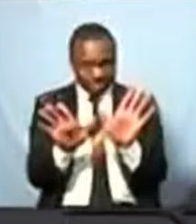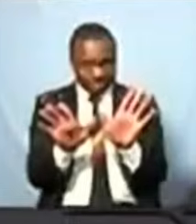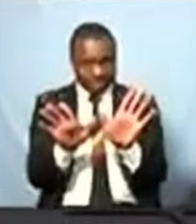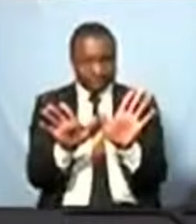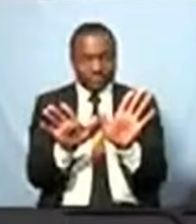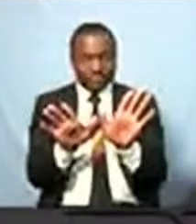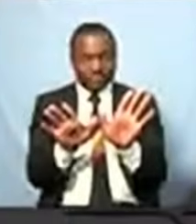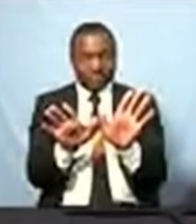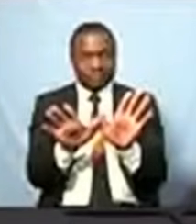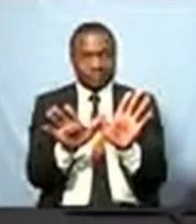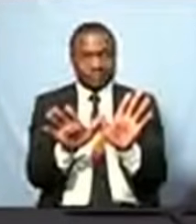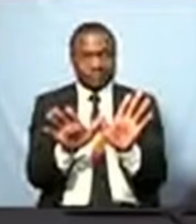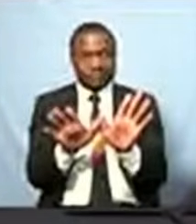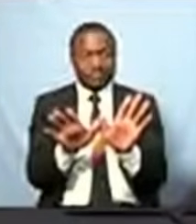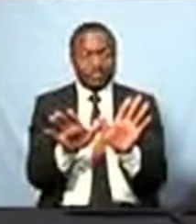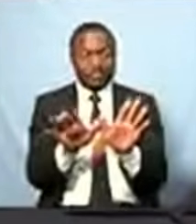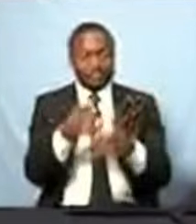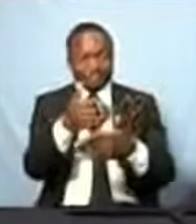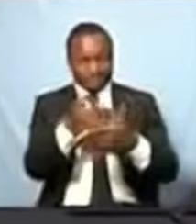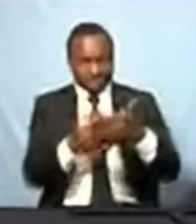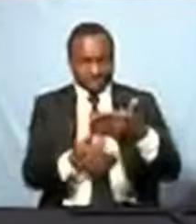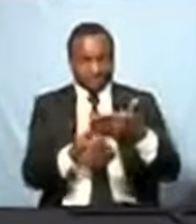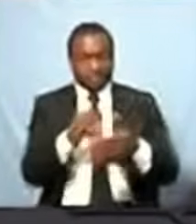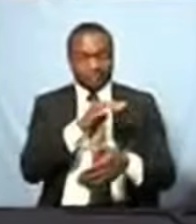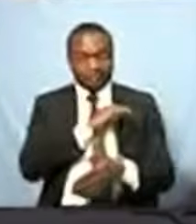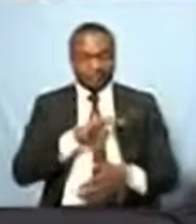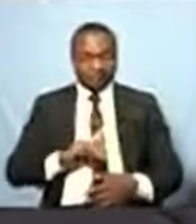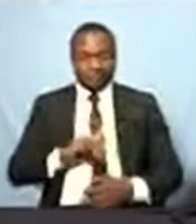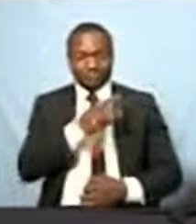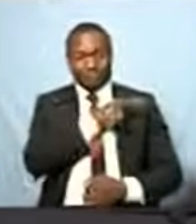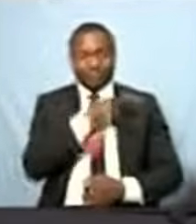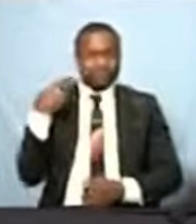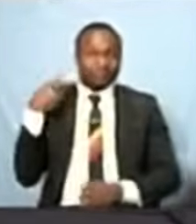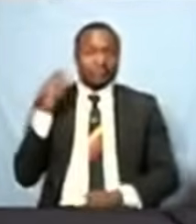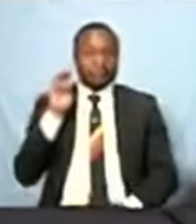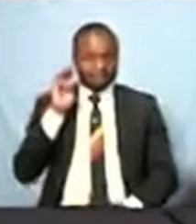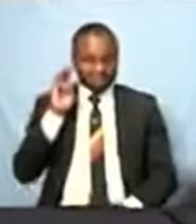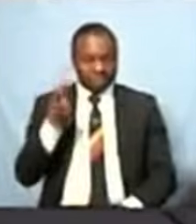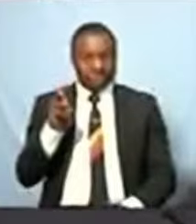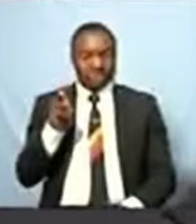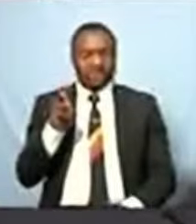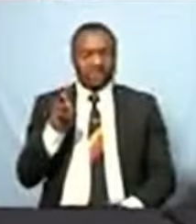I attempt to describe them below. Members of Parliament shall